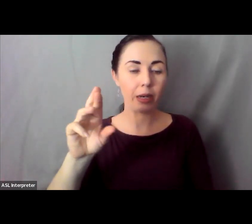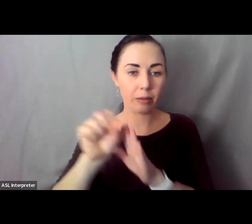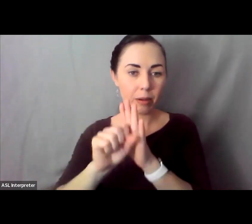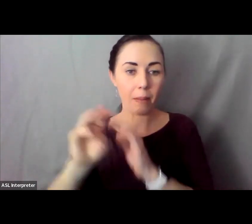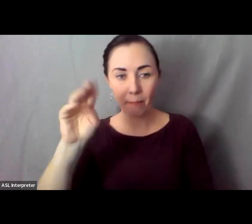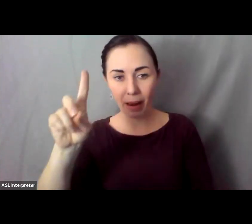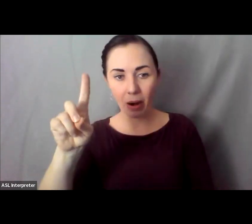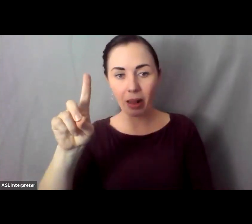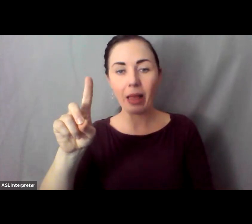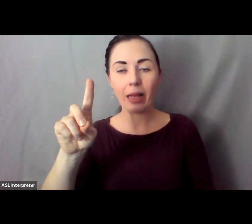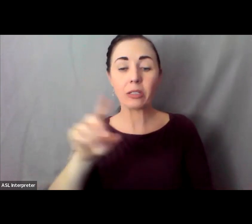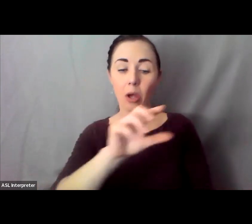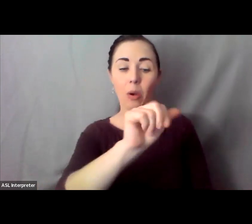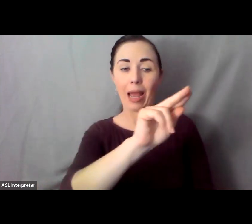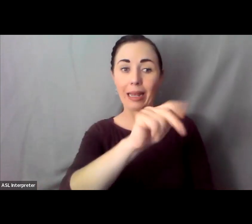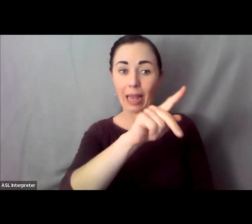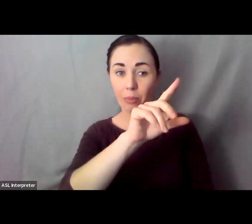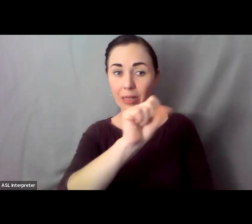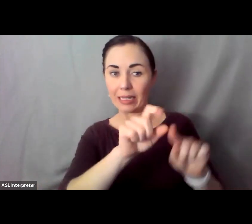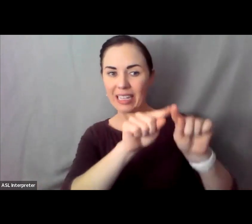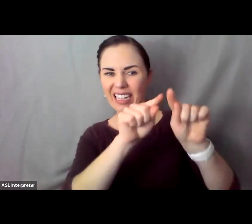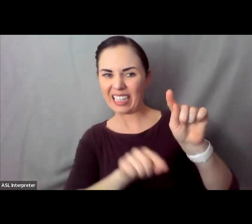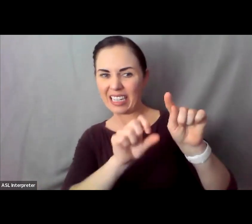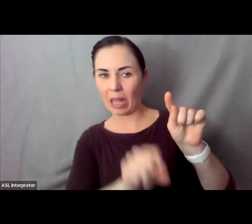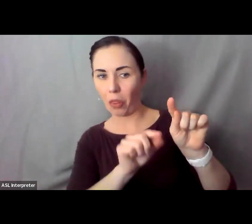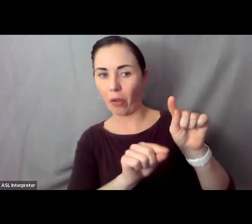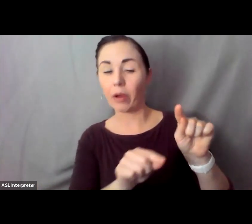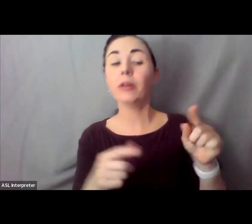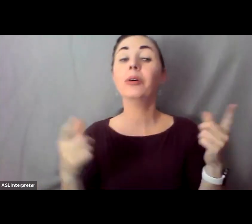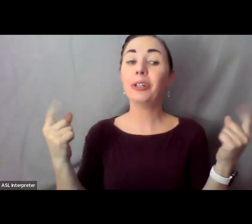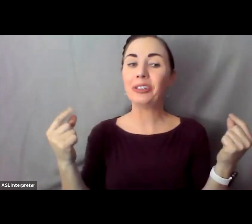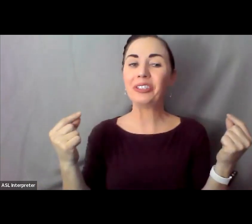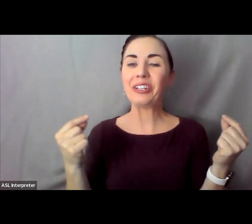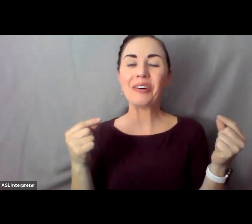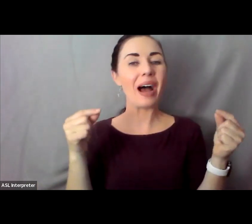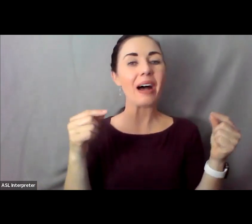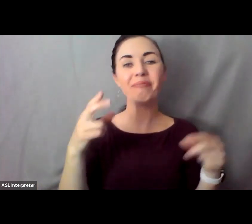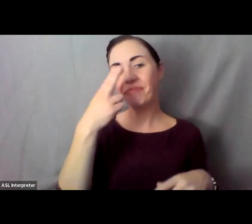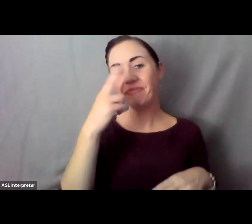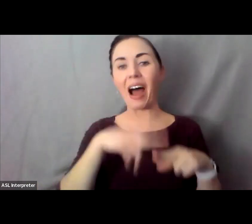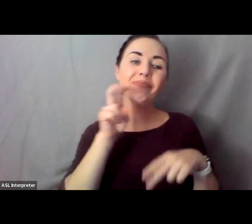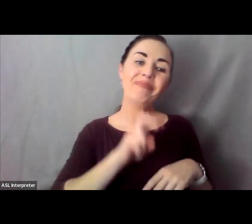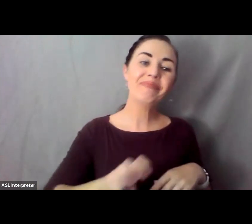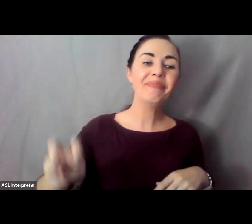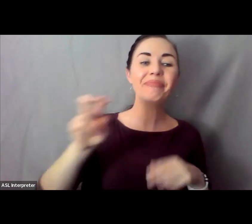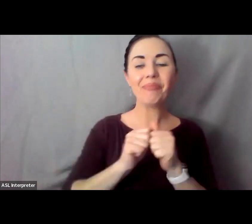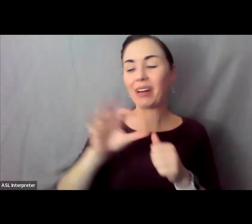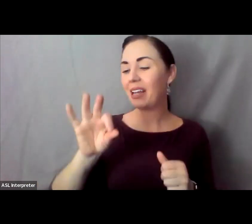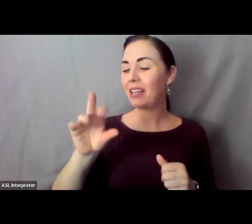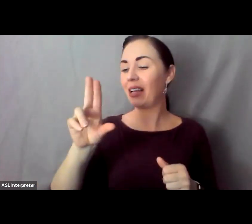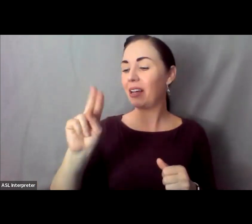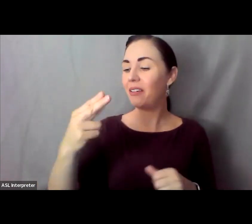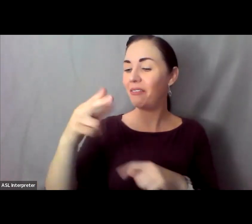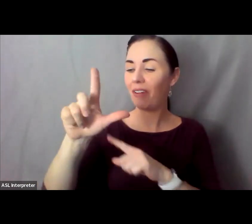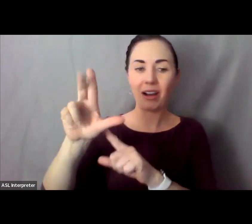Annapolis. Now, we're going to take you on an adventure today with fungus, and we're only going to take questions at